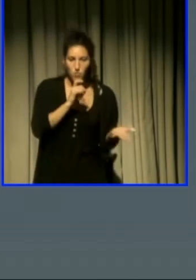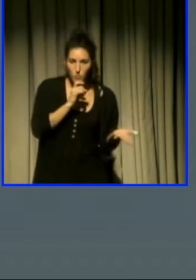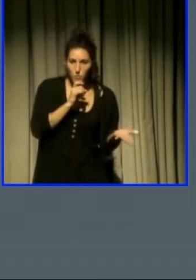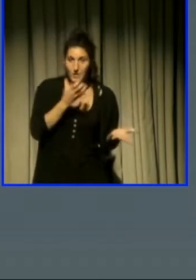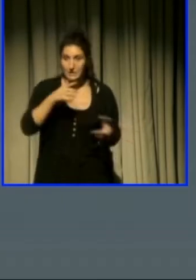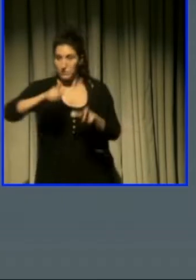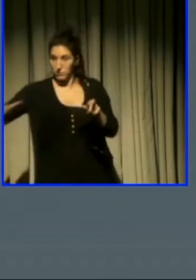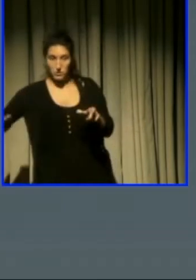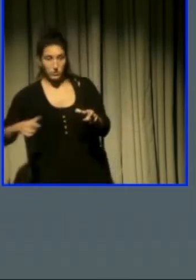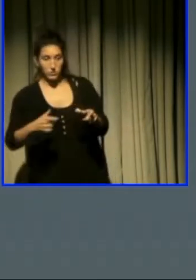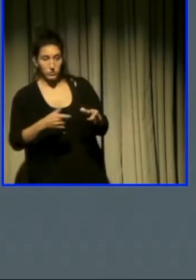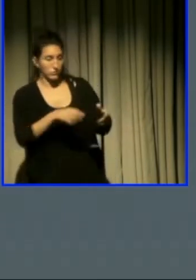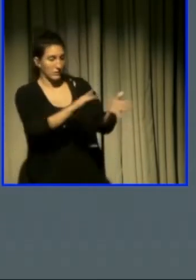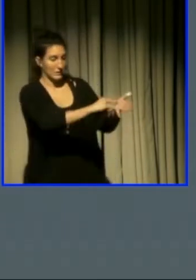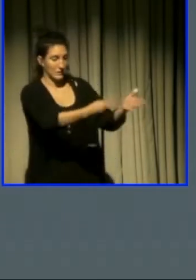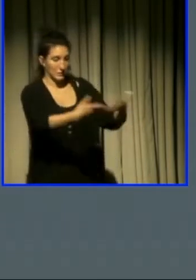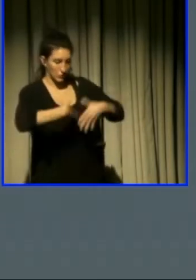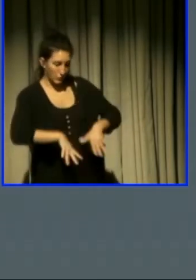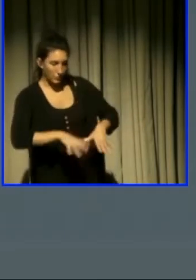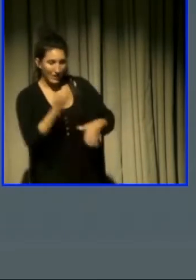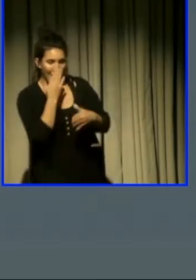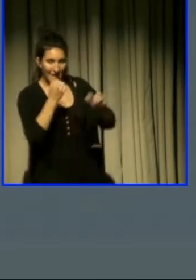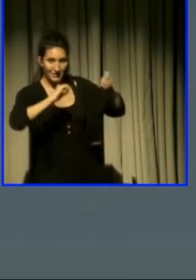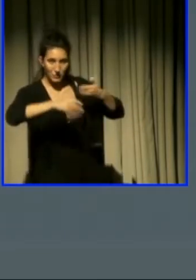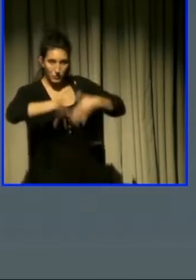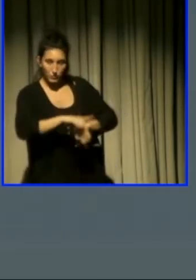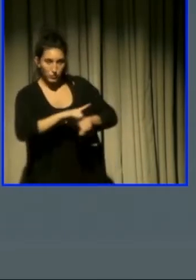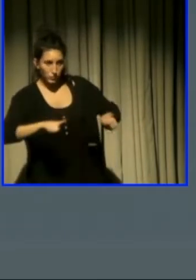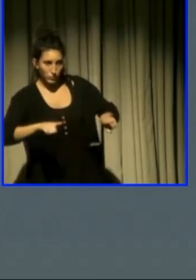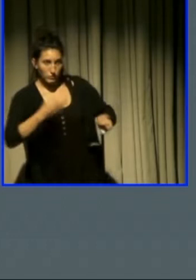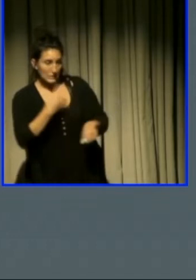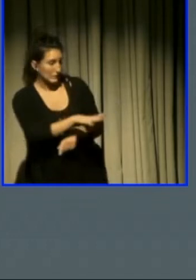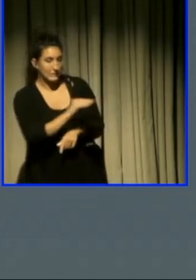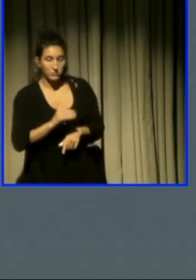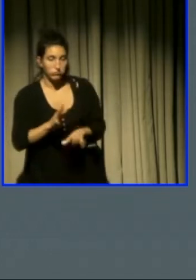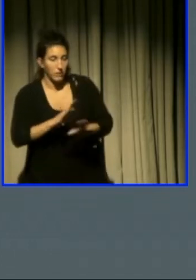type of behavior or not receptive to it, really this is redundant.